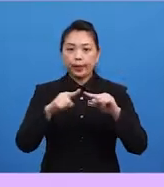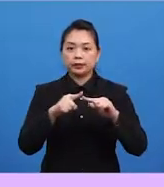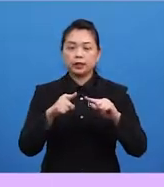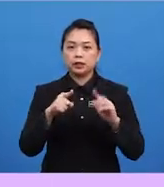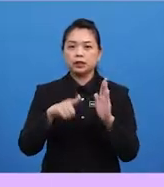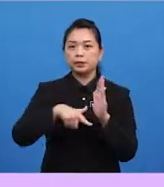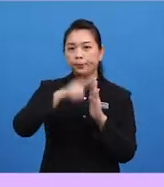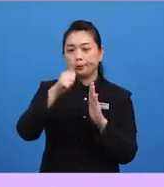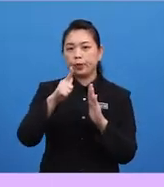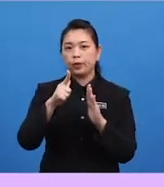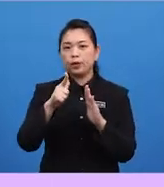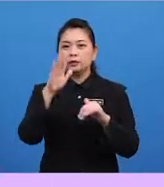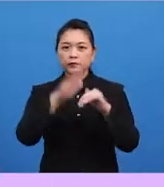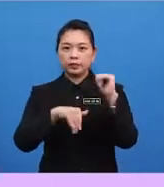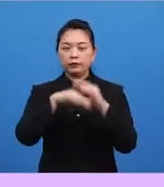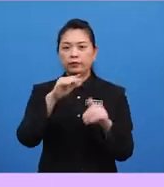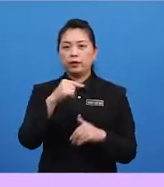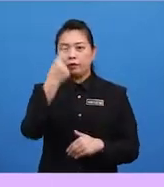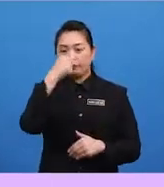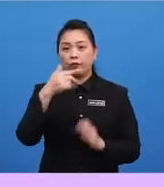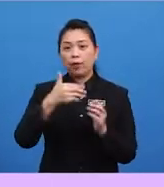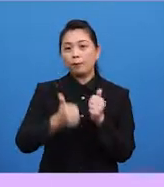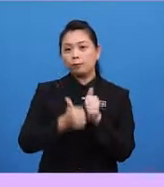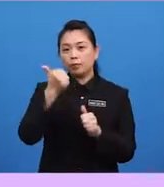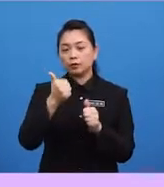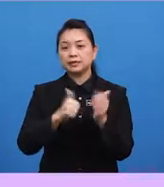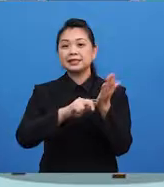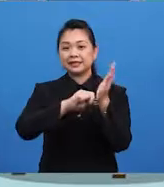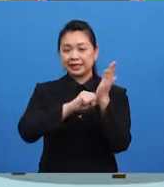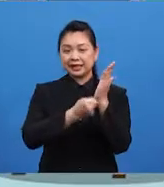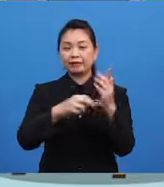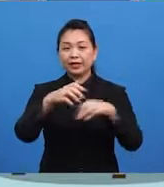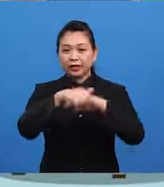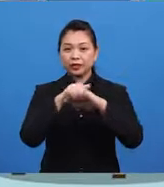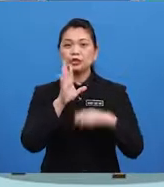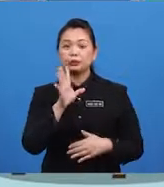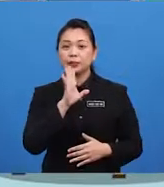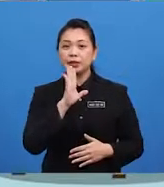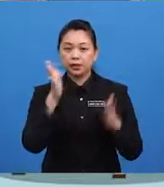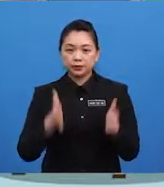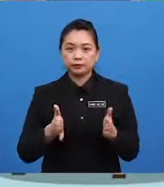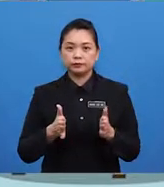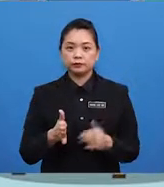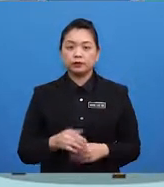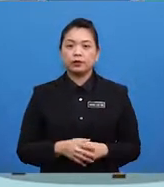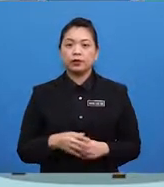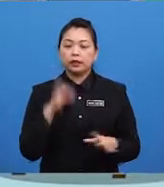and comfortable for most native English speakers. If you are in a formal restaurant or hotel,